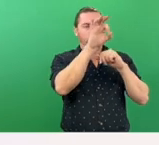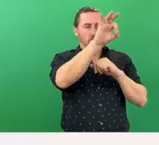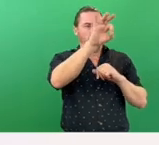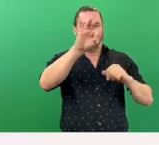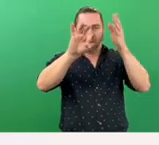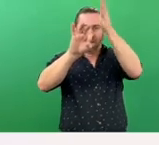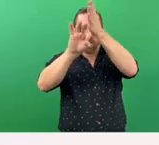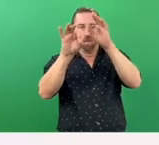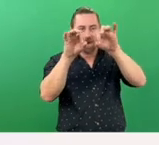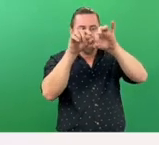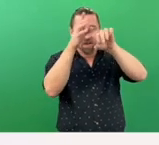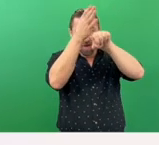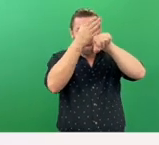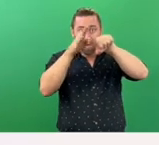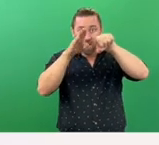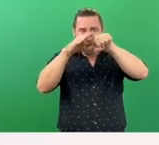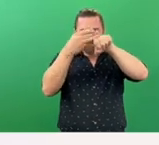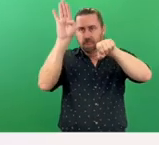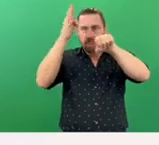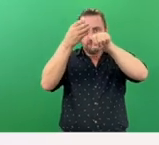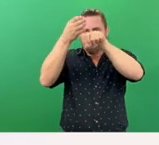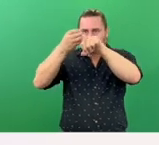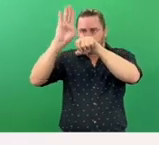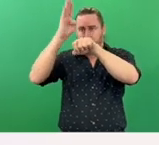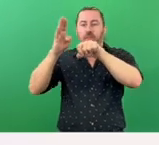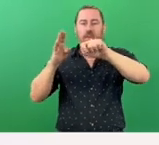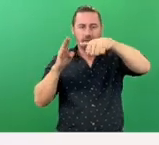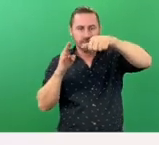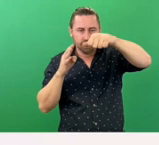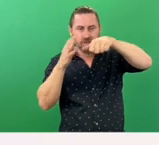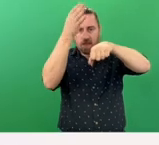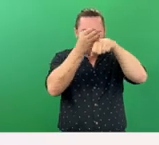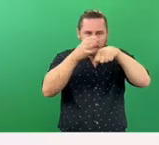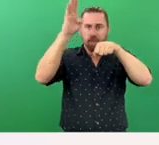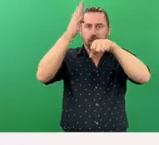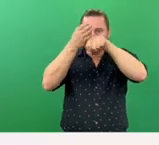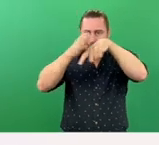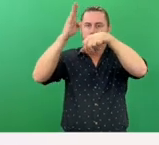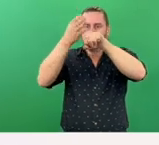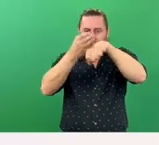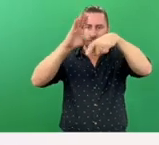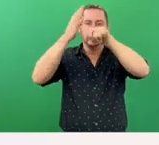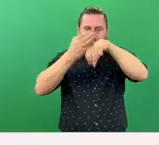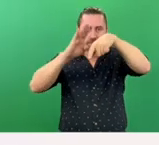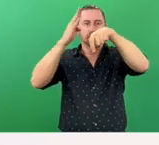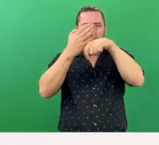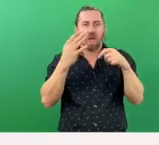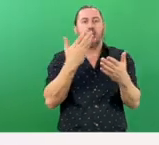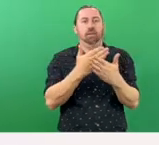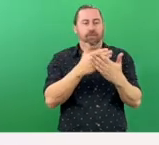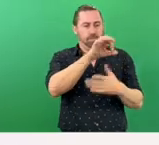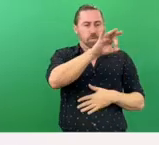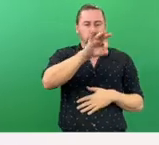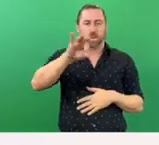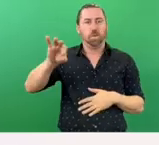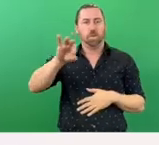core. So you shouldn't be grinding into it. And you just keep spinning it. So I'm spinning it with my left hand because I'm right hand dominant. I'm